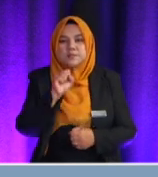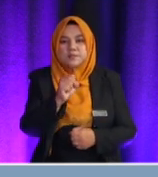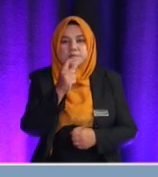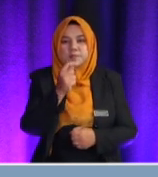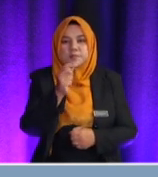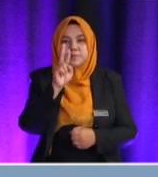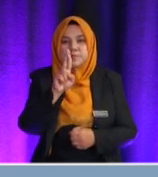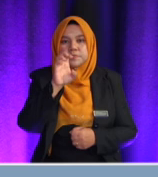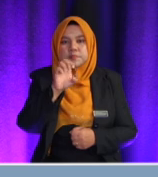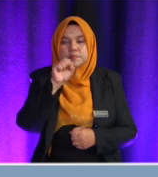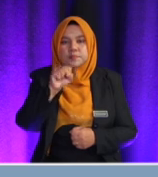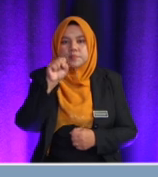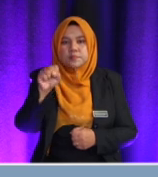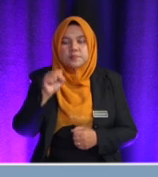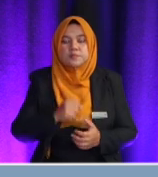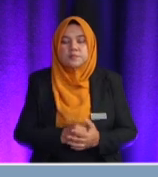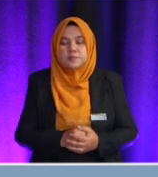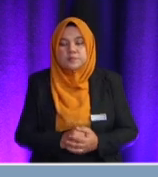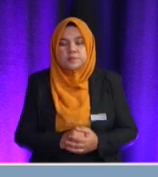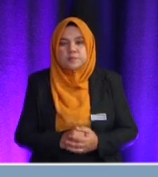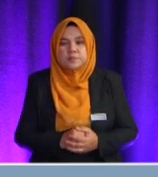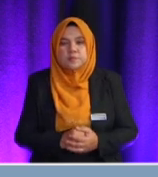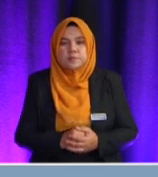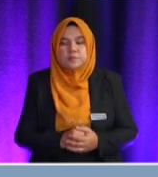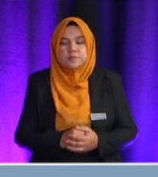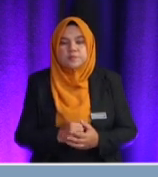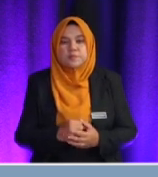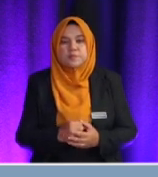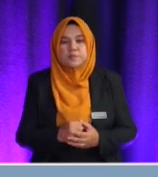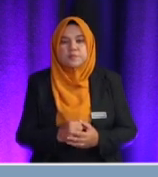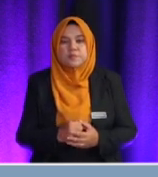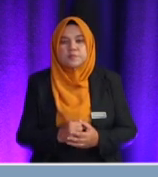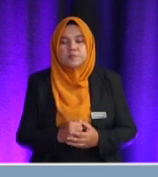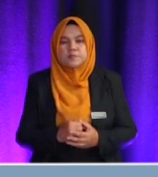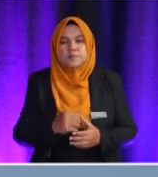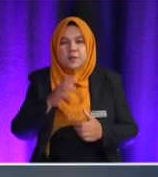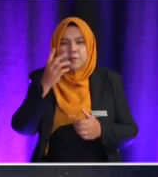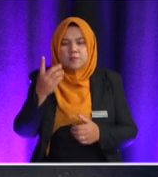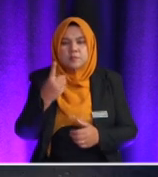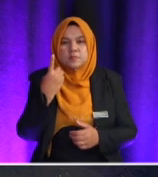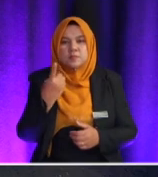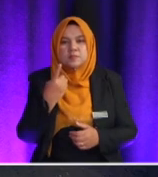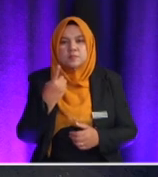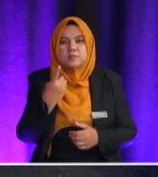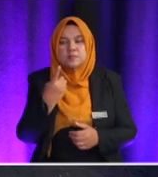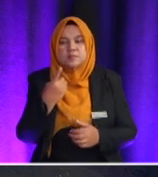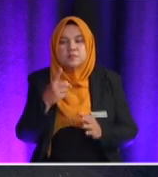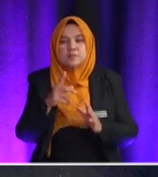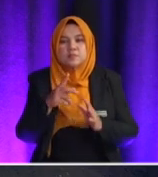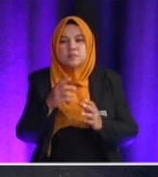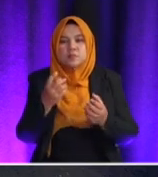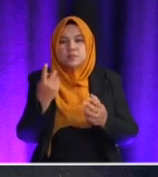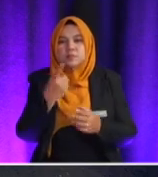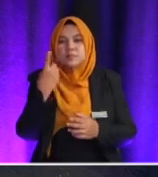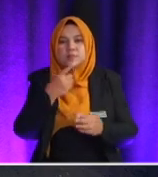Uh-huh. I like to do my homework last minute. Oh, okay. Oh, so wow. You feel stressed because you like to do your homework last minute.